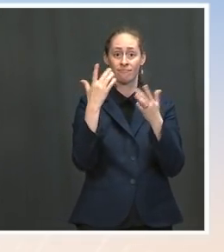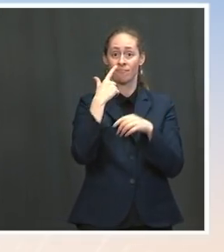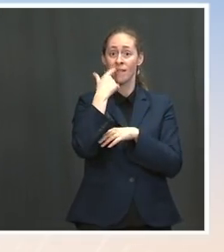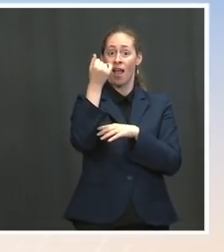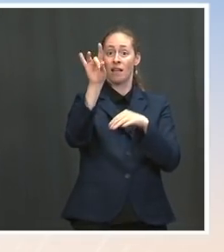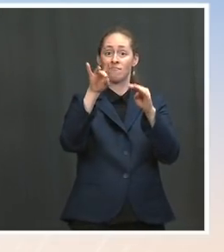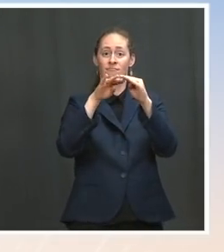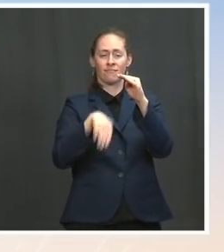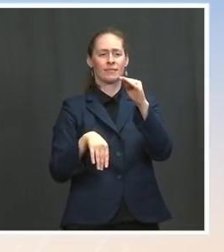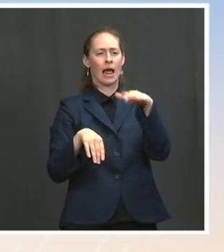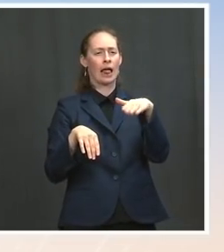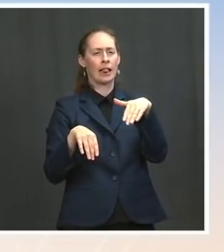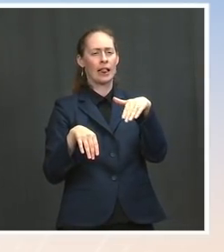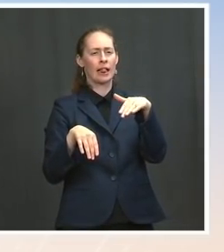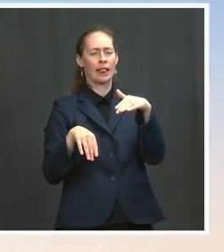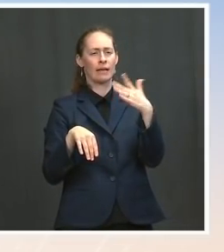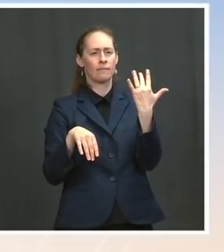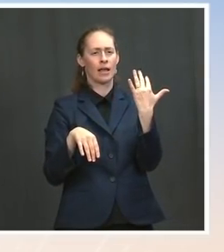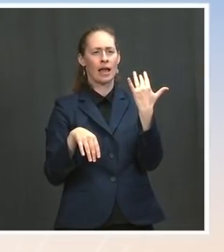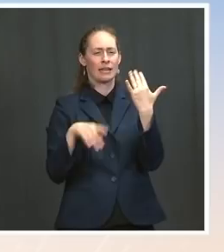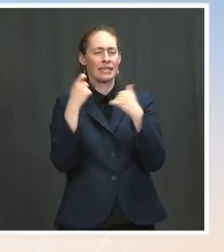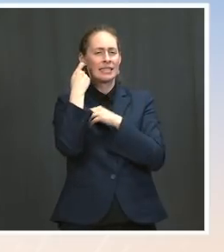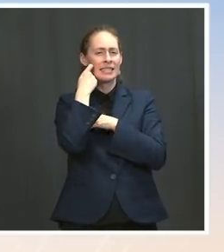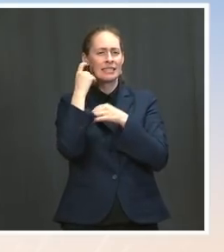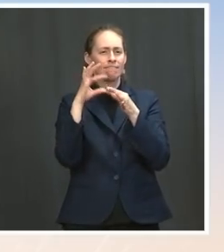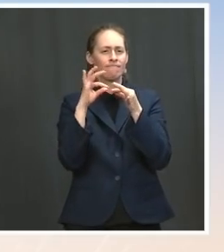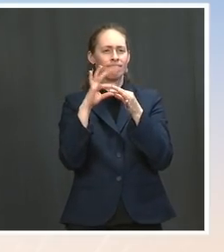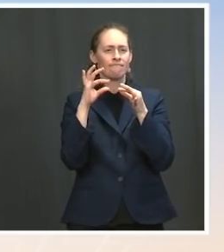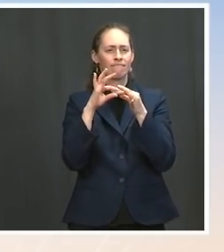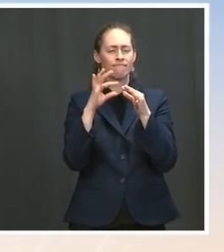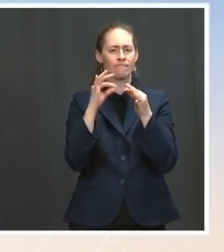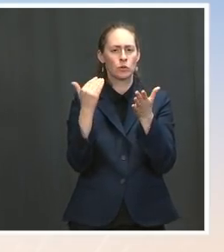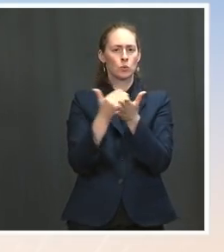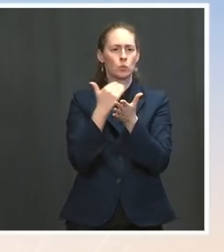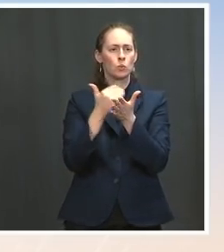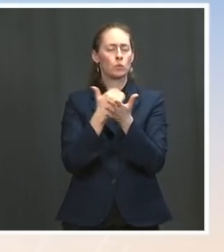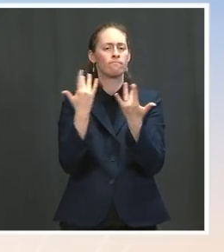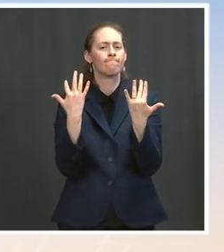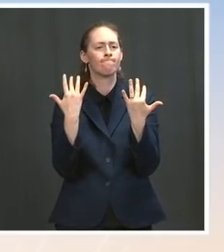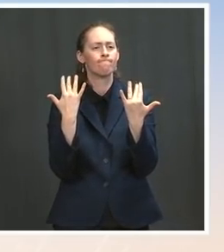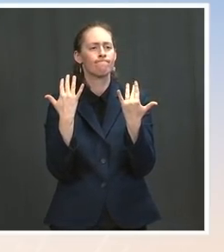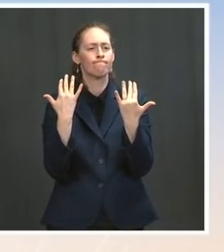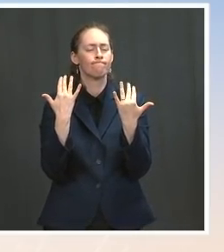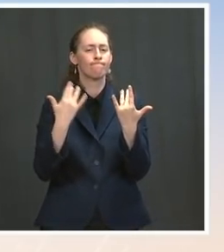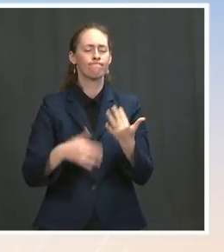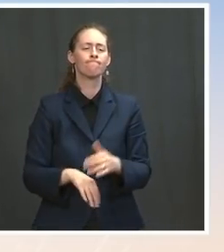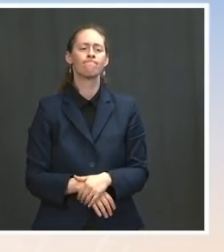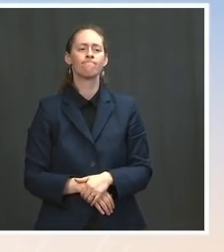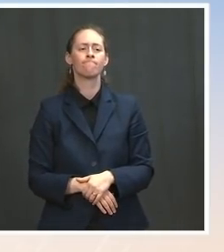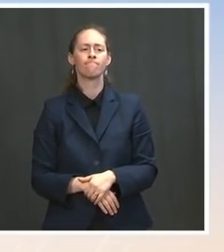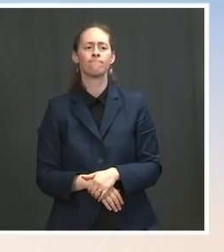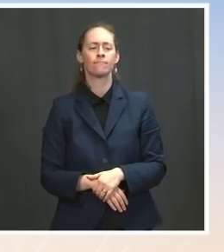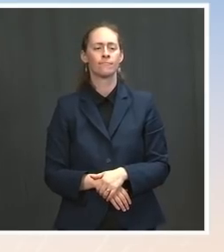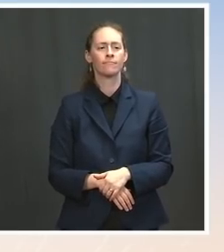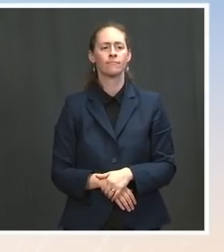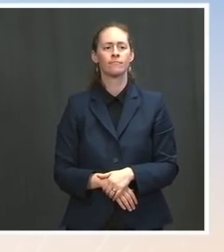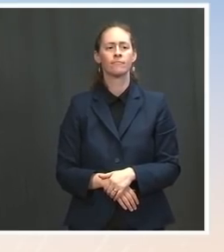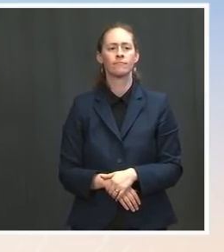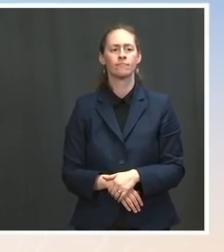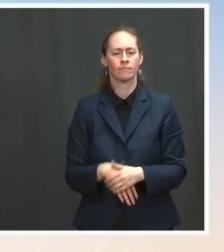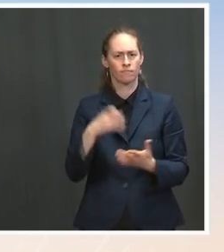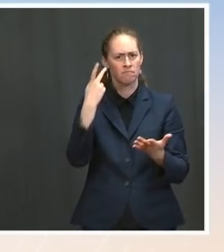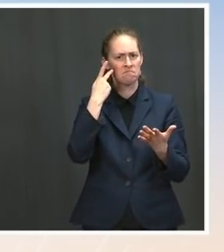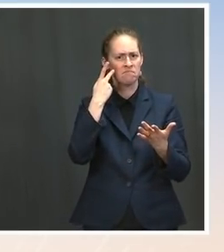broadly available for some time in the country, so this should provide greater access to the vaccine to unaccompanied children. And is the president aware of the